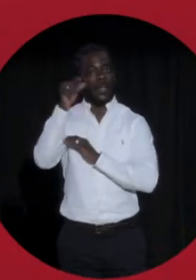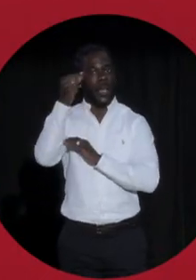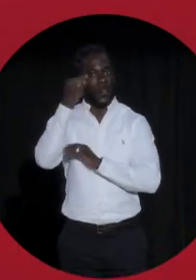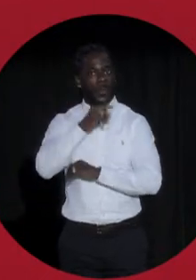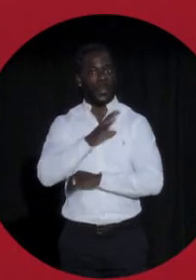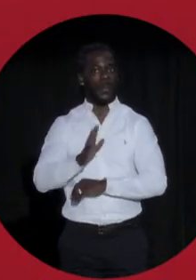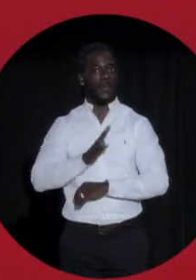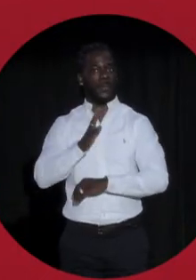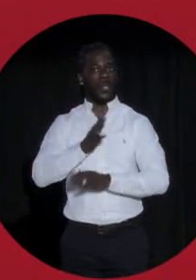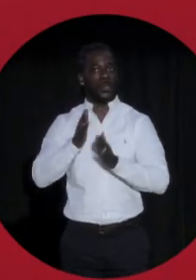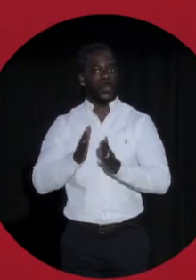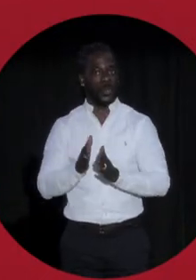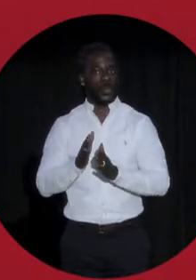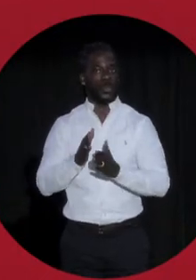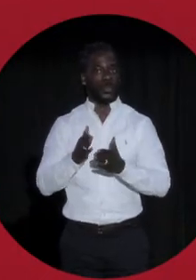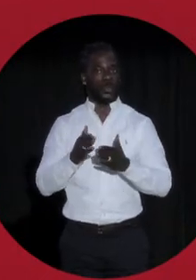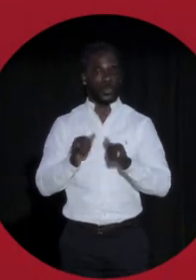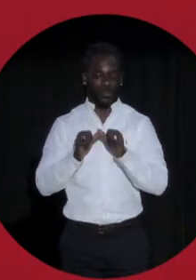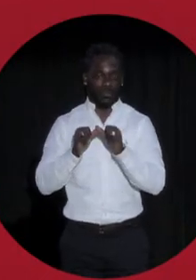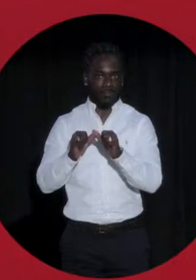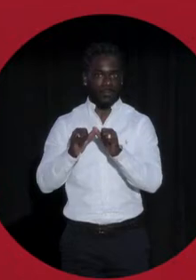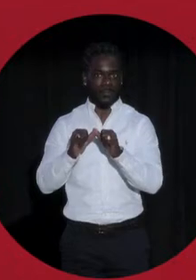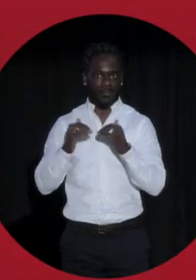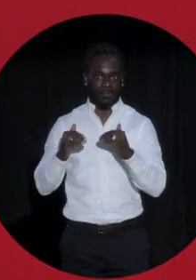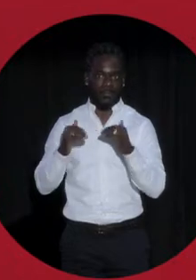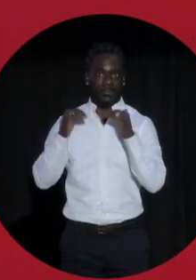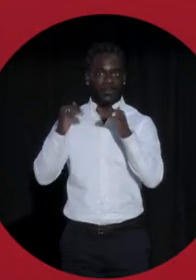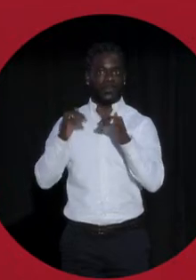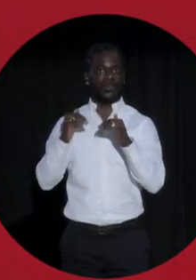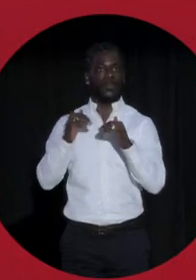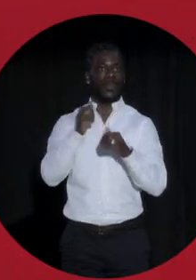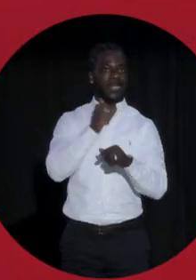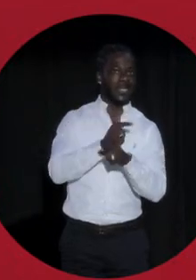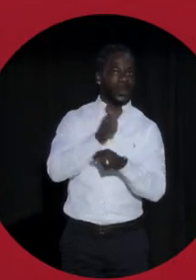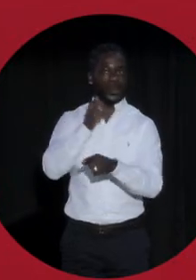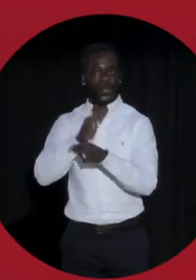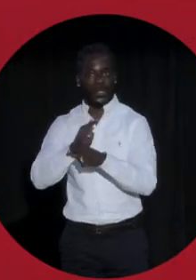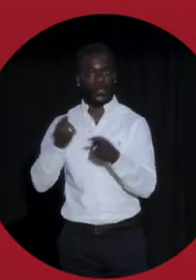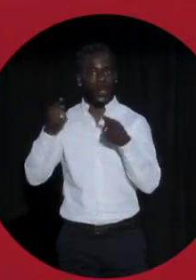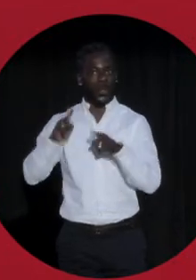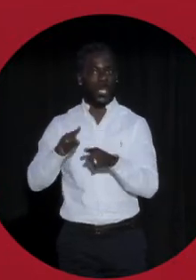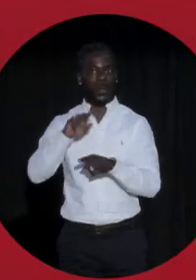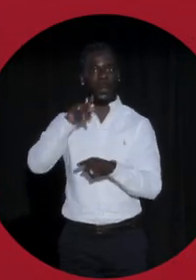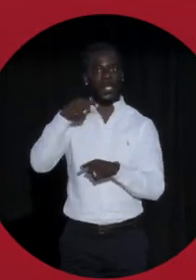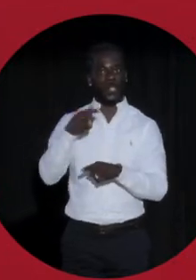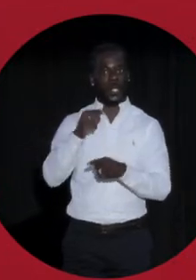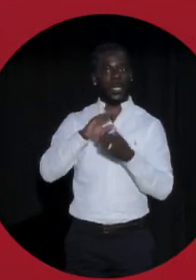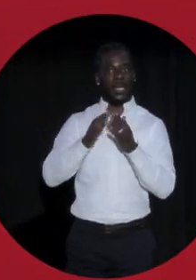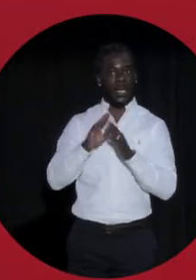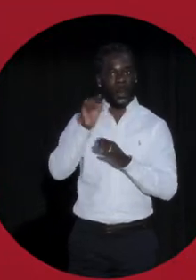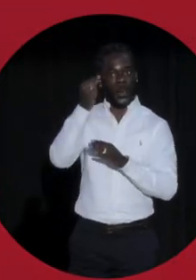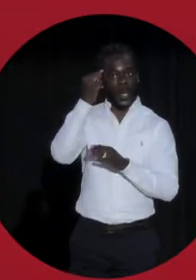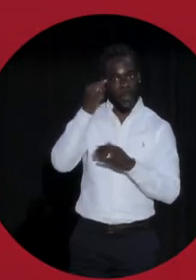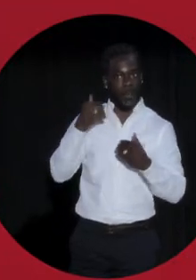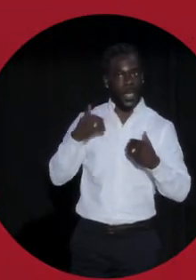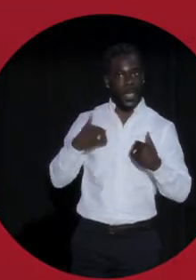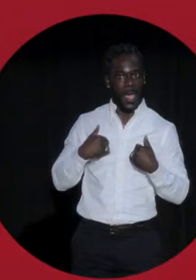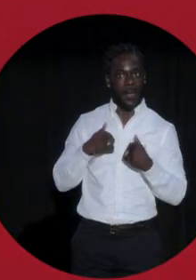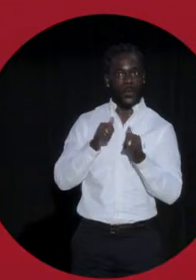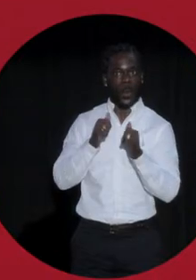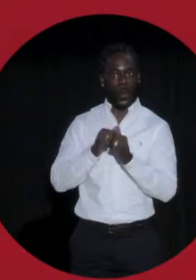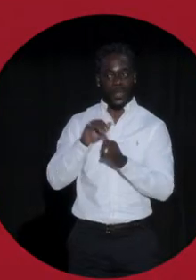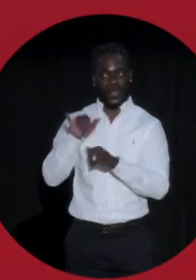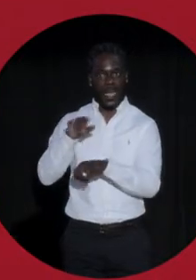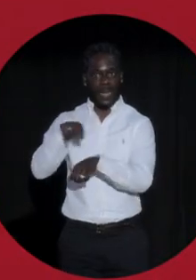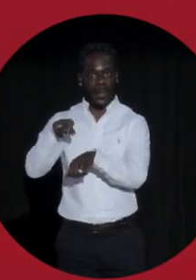officials to further advance the sister-to-sister agreement that Prince George's County government has with the Royal